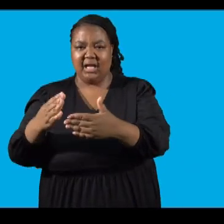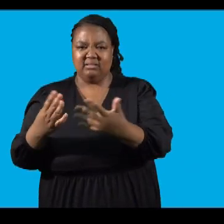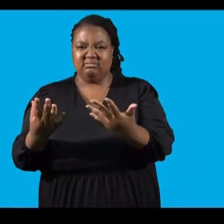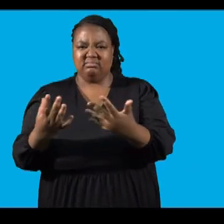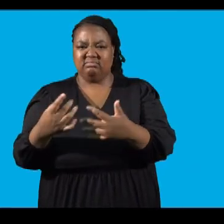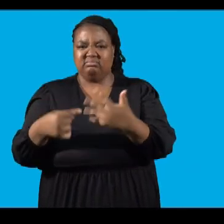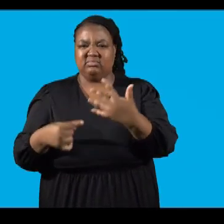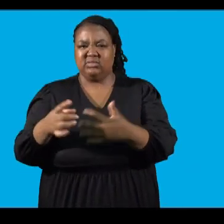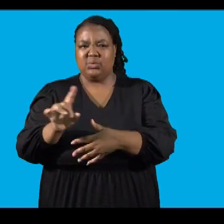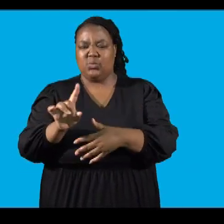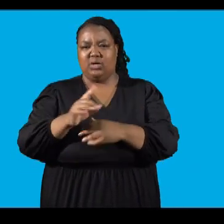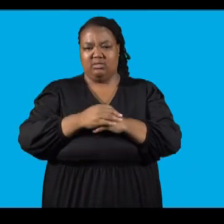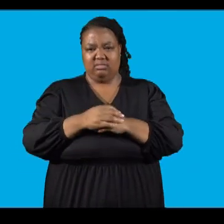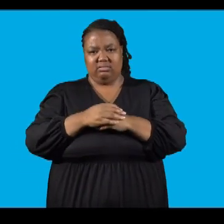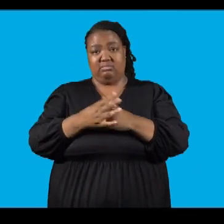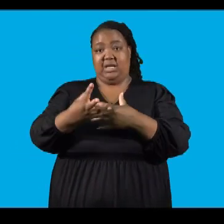The barriers